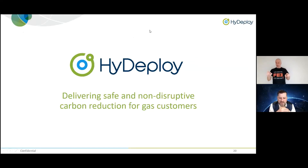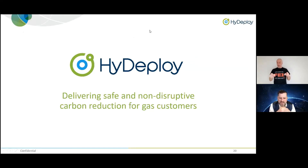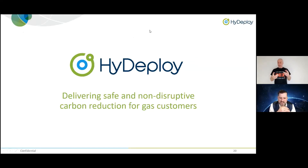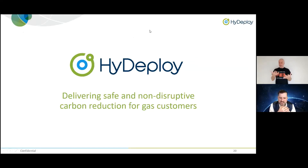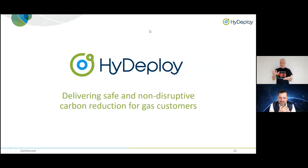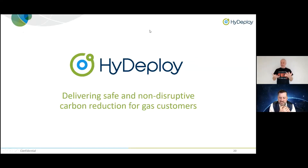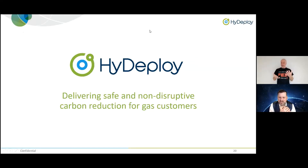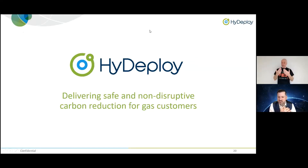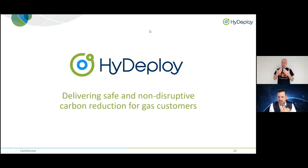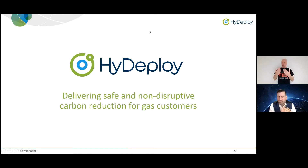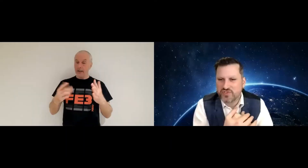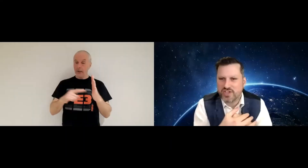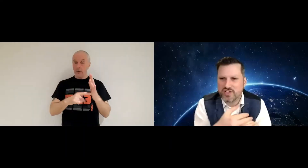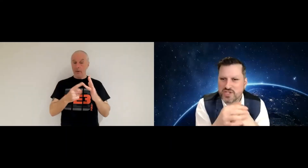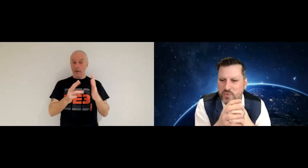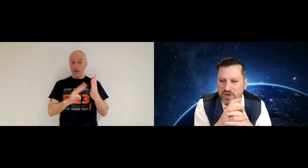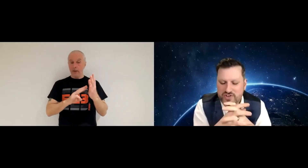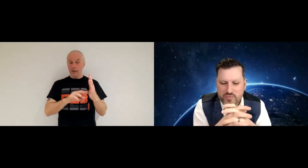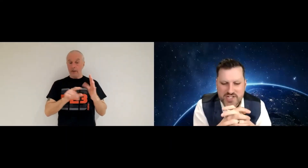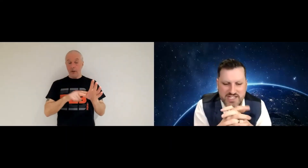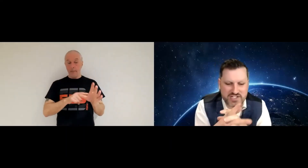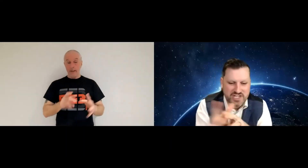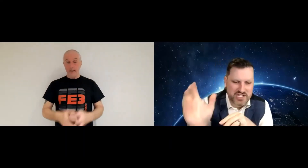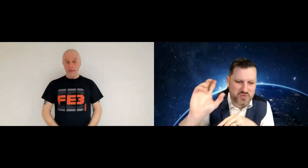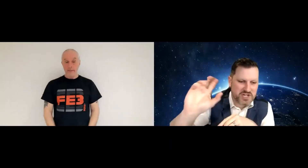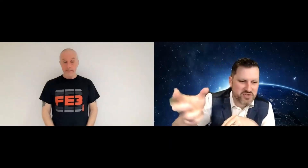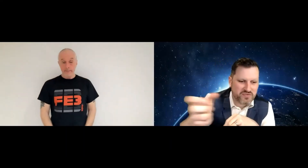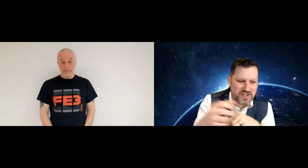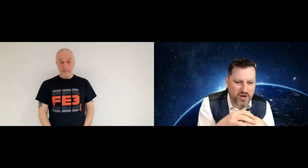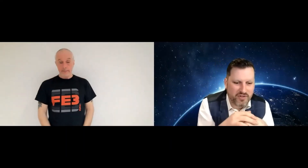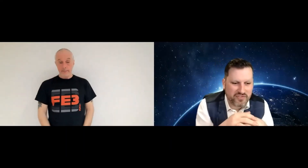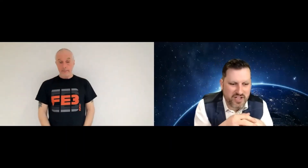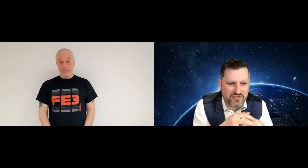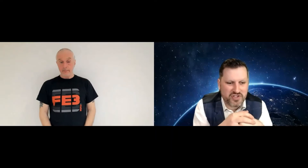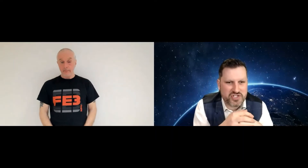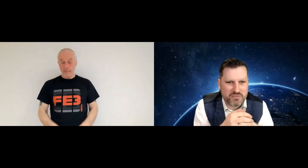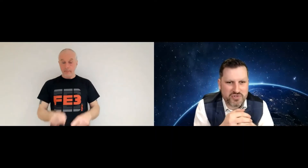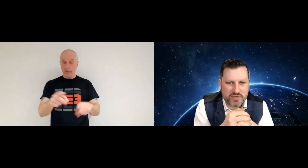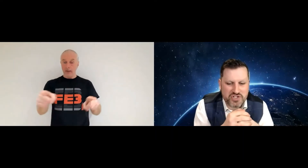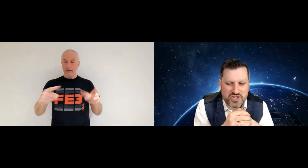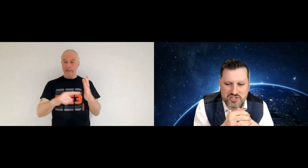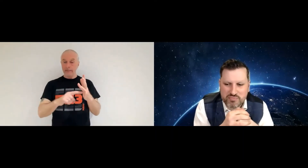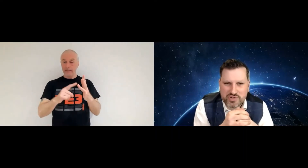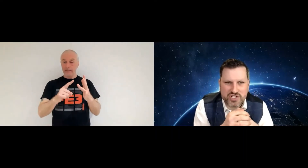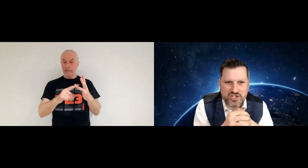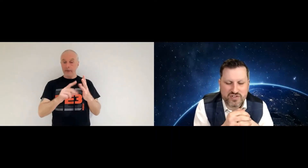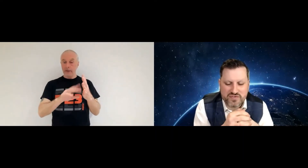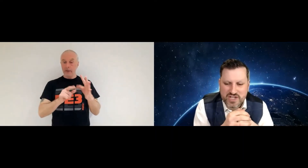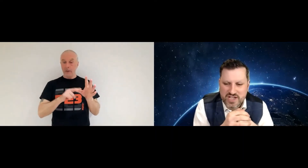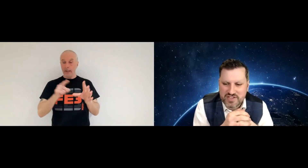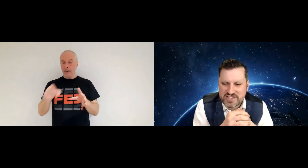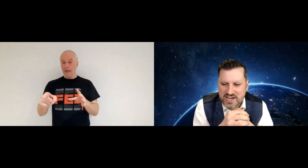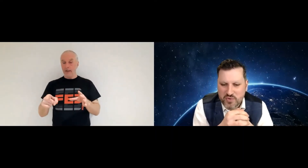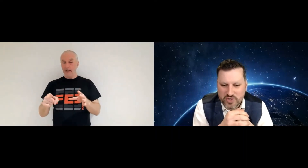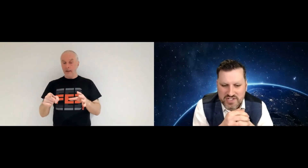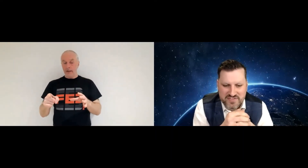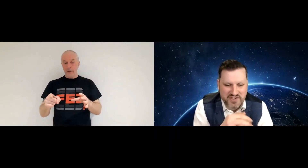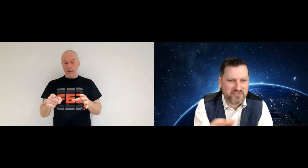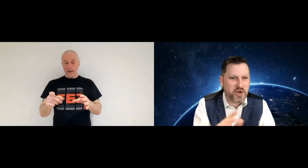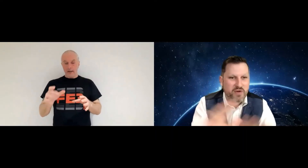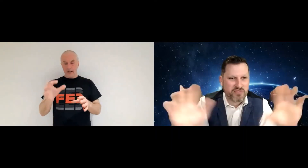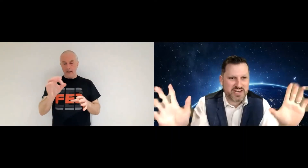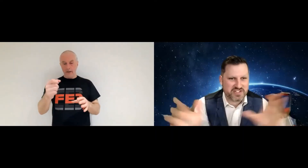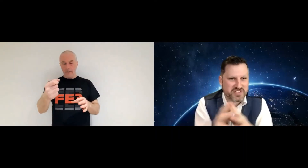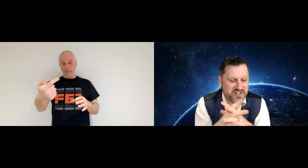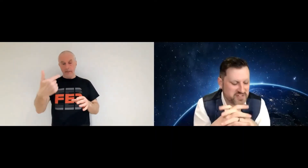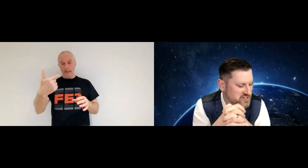Tommy. That was excellent. And just for those that are wondering, we did switch your video off a few times, Tommy, just to preserve the sound quality for